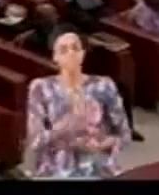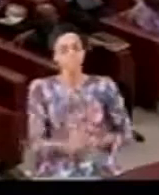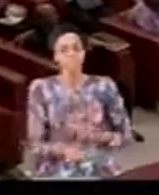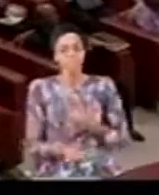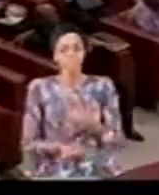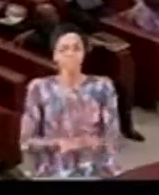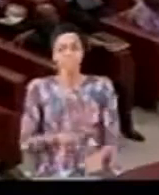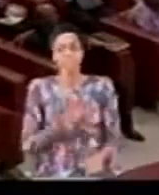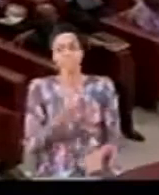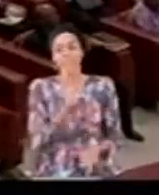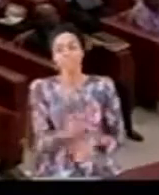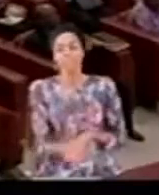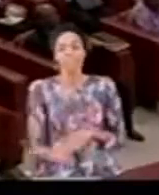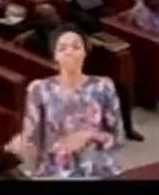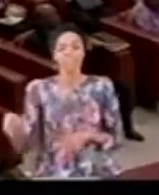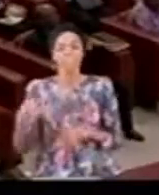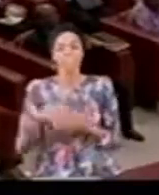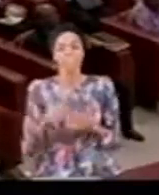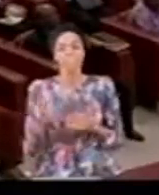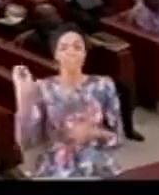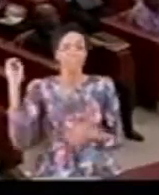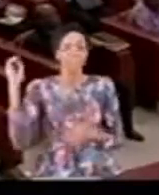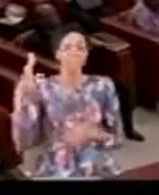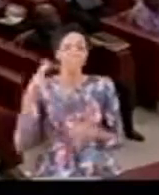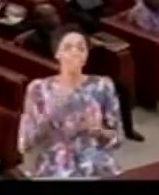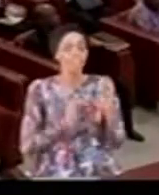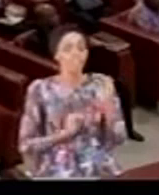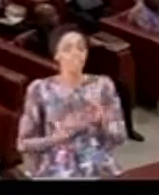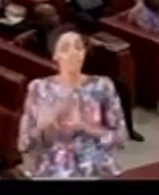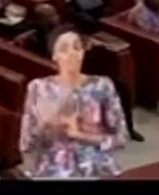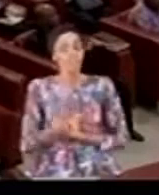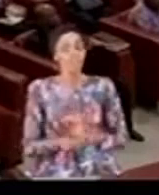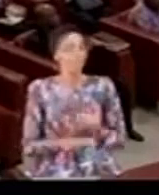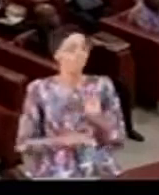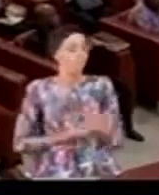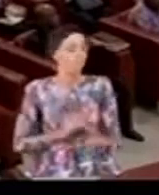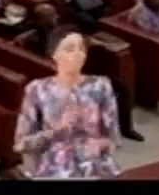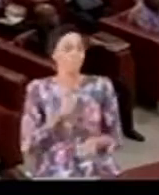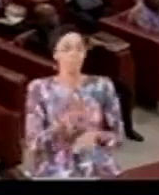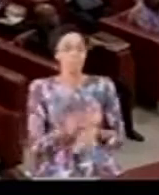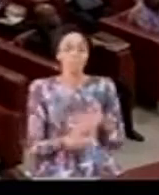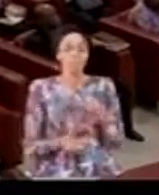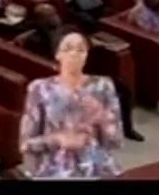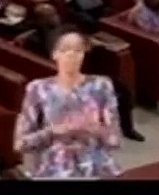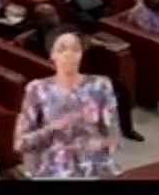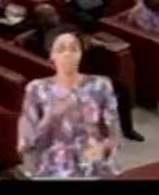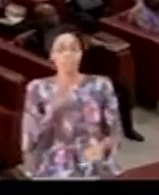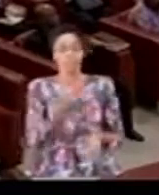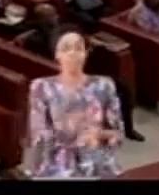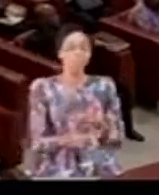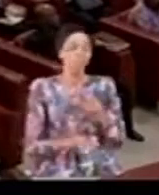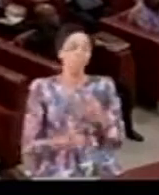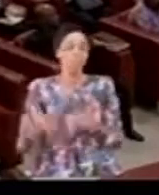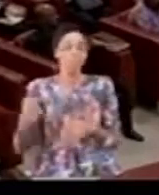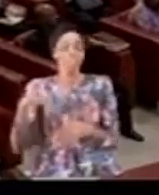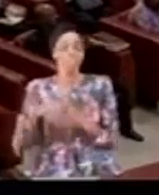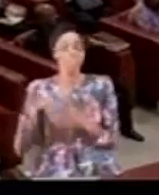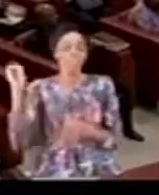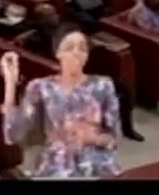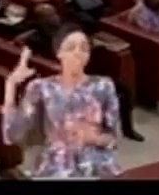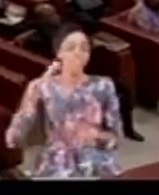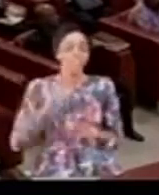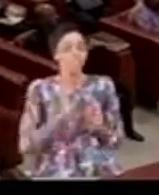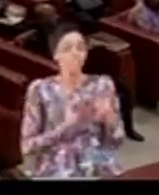walk. Walk in the light, oh walk, brethren, walk. Let us walk in